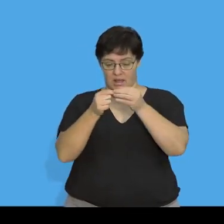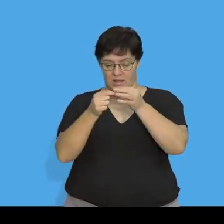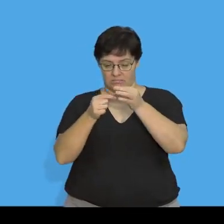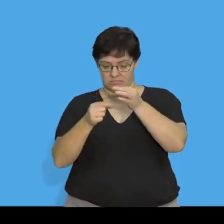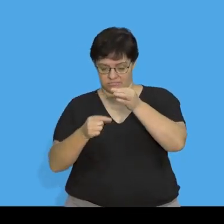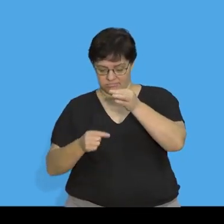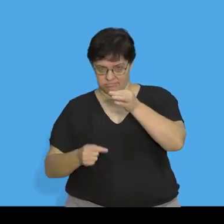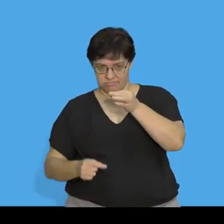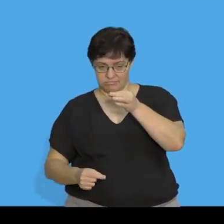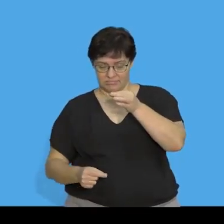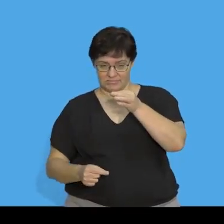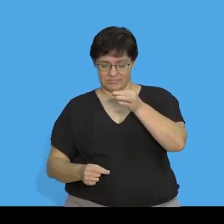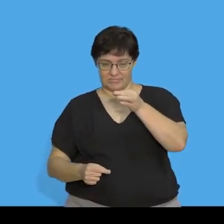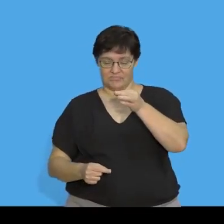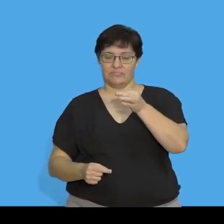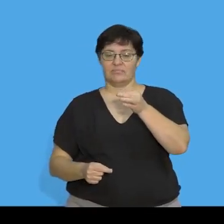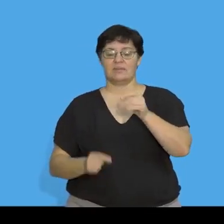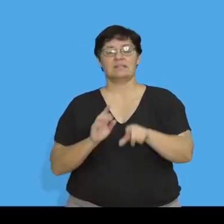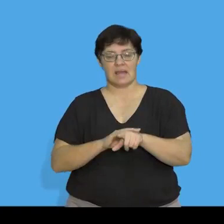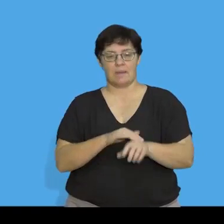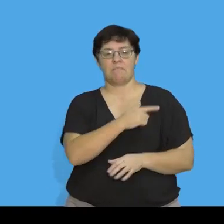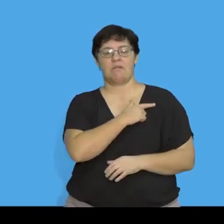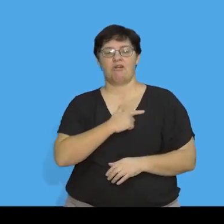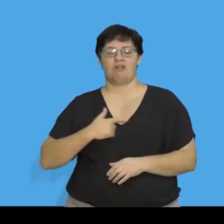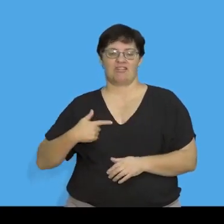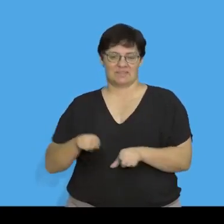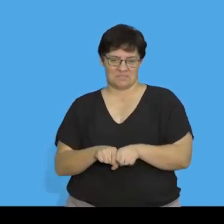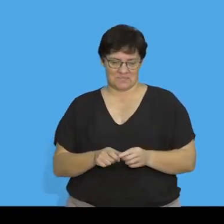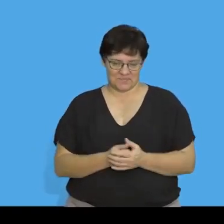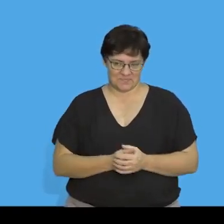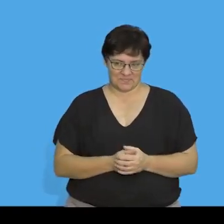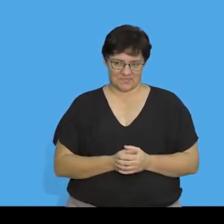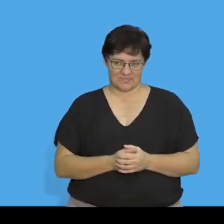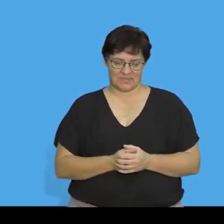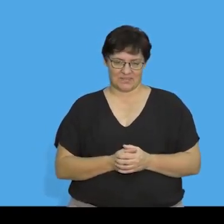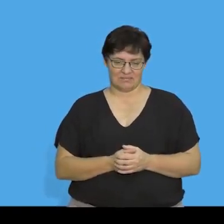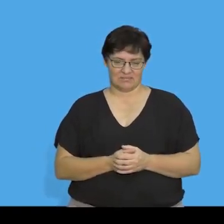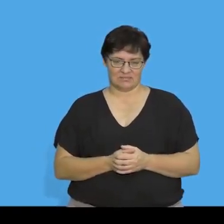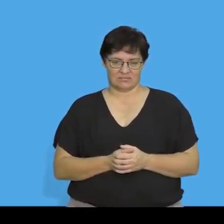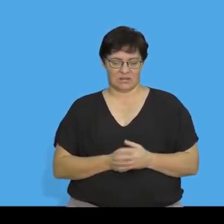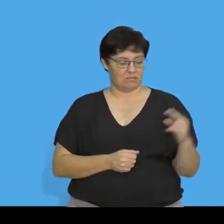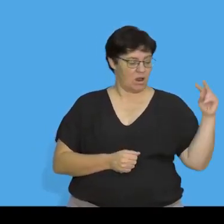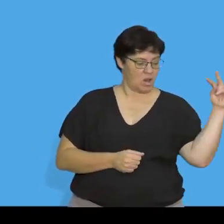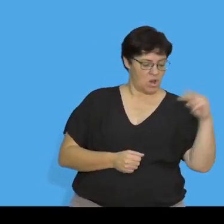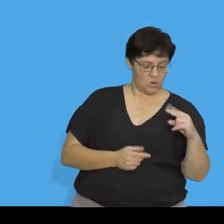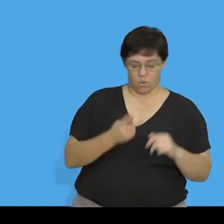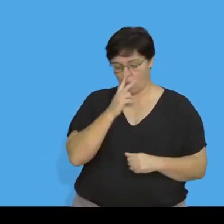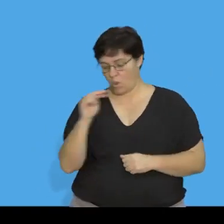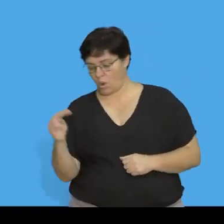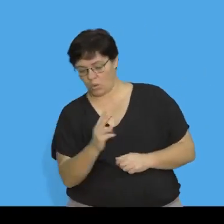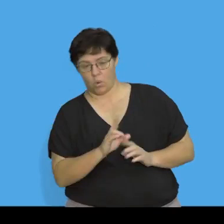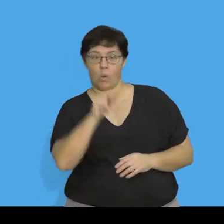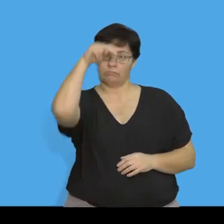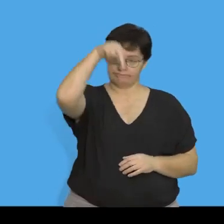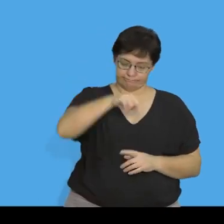the time that it took increased. So it doesn't matter whether we look at it from the top down, a decrease